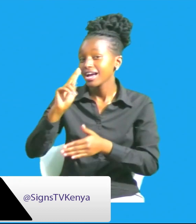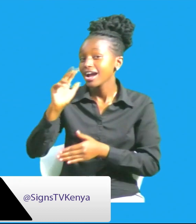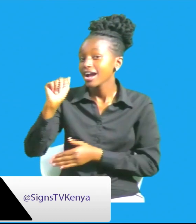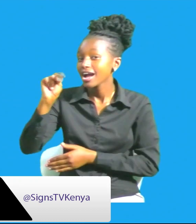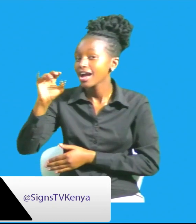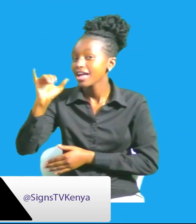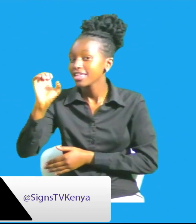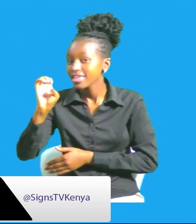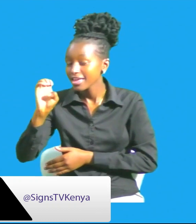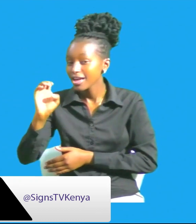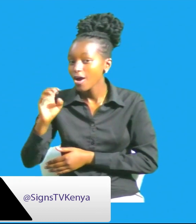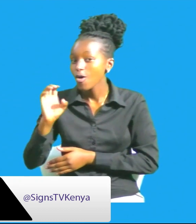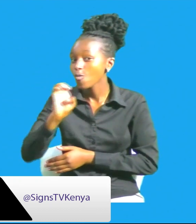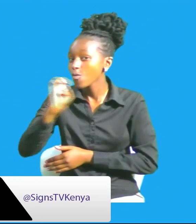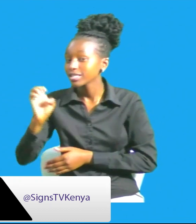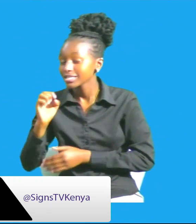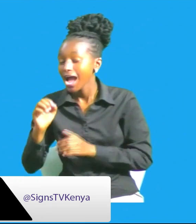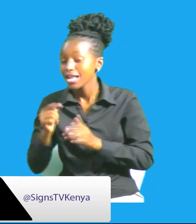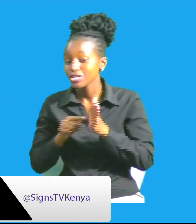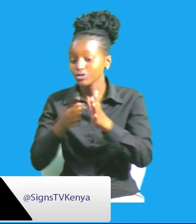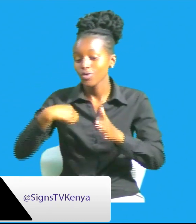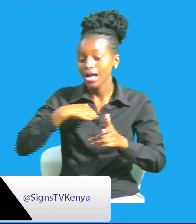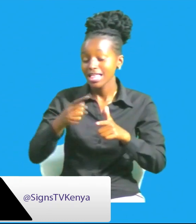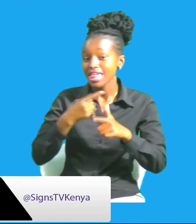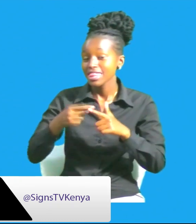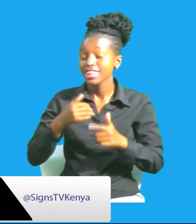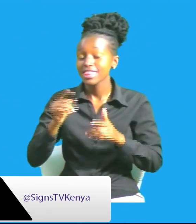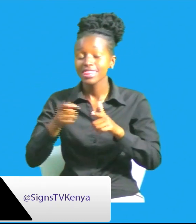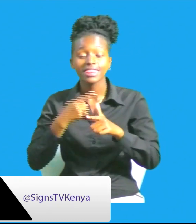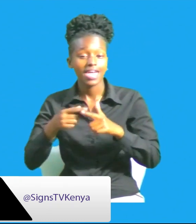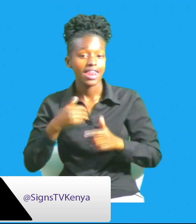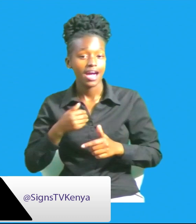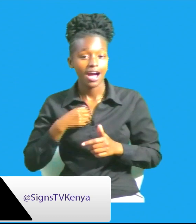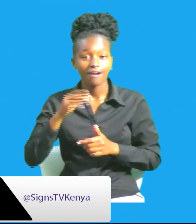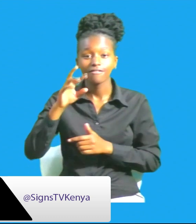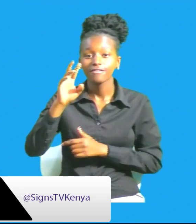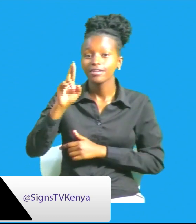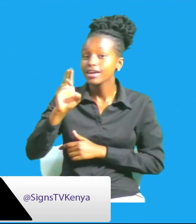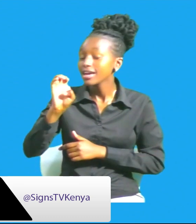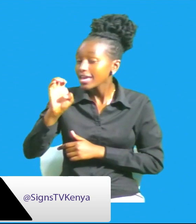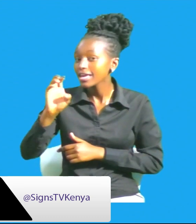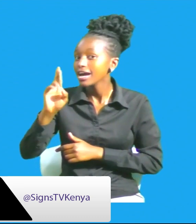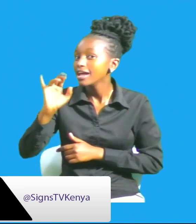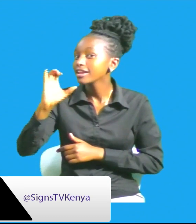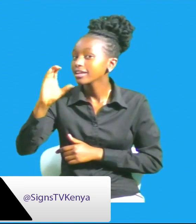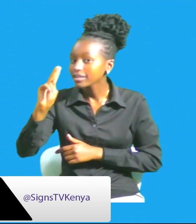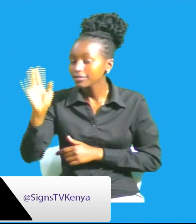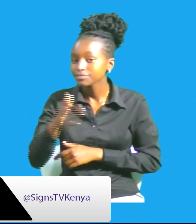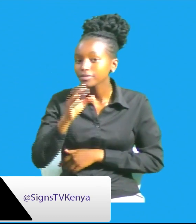Other person mwenye alizivaa huku Kenya was Eric Omondi, halafu Otile Brown akazivaa. And now we